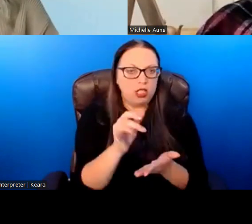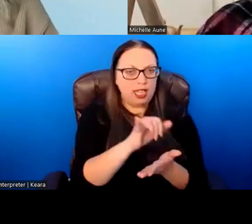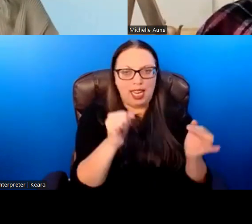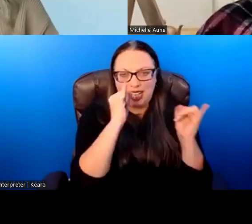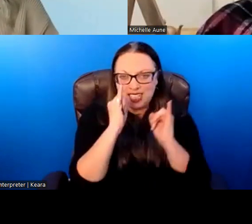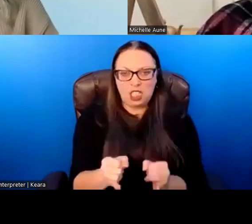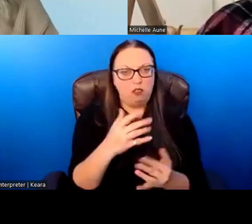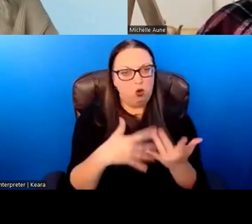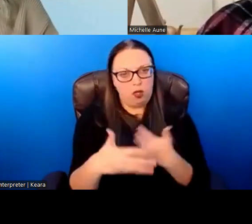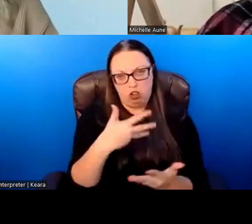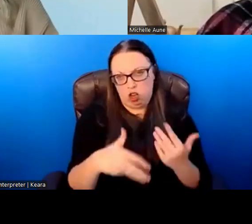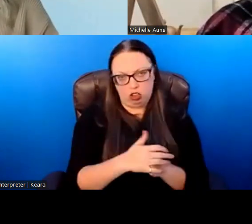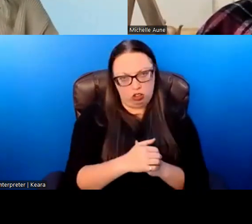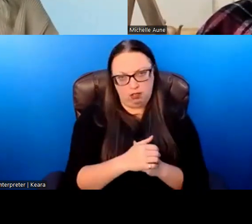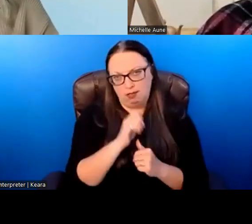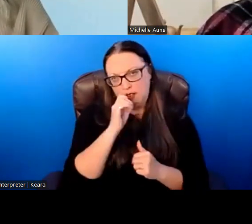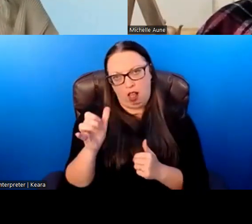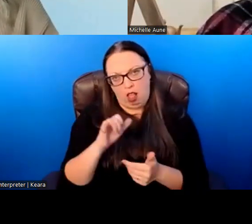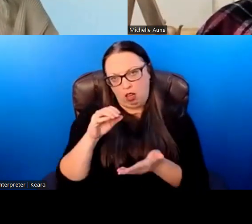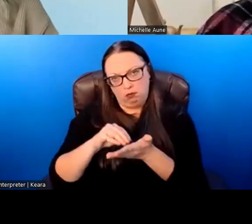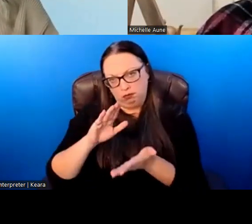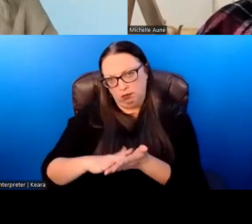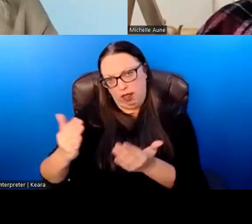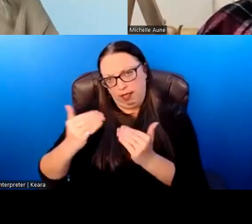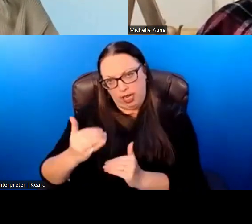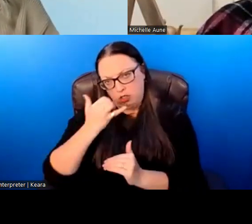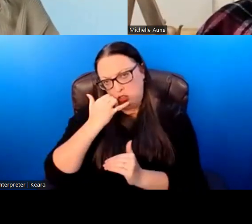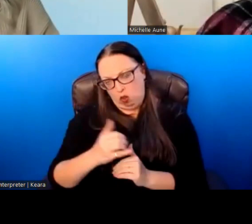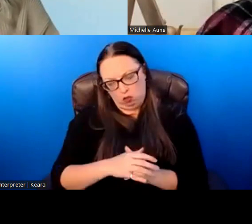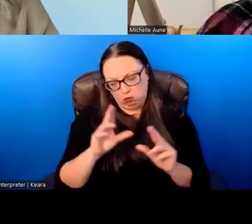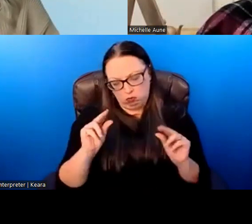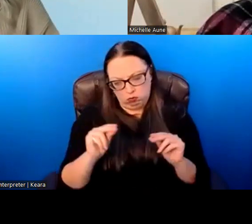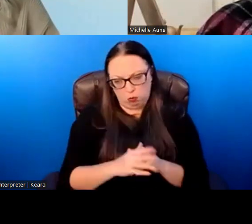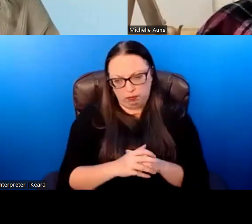just like kind of one more entry in a record or anything.